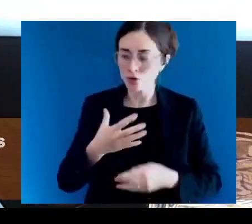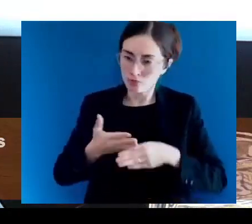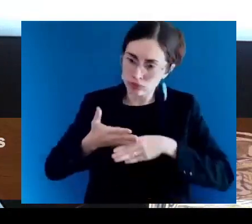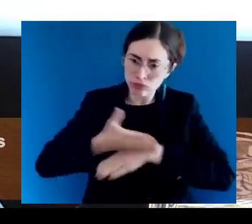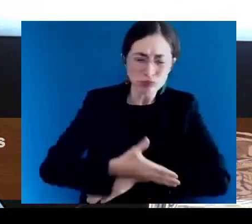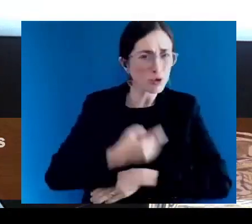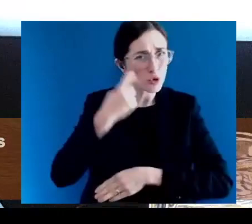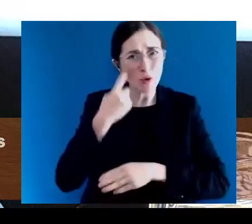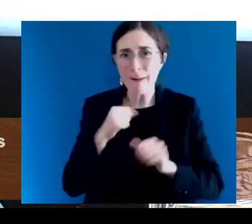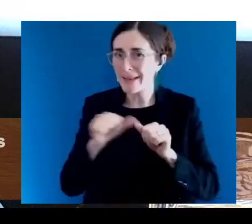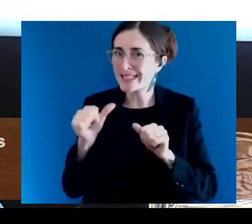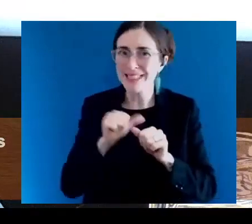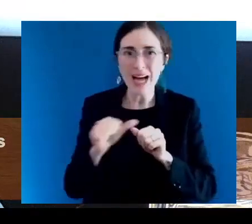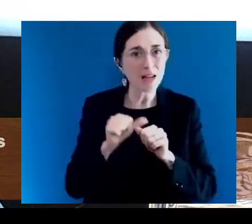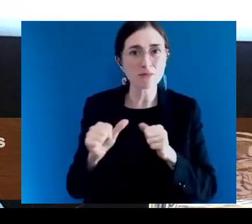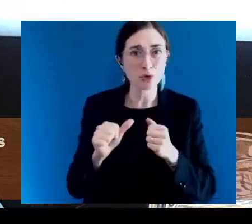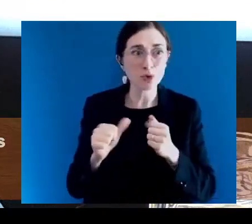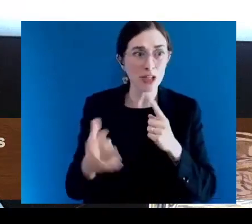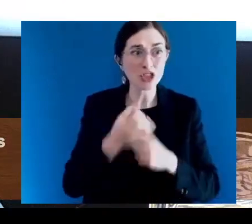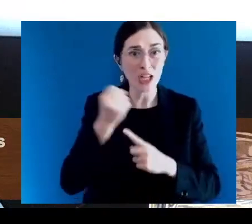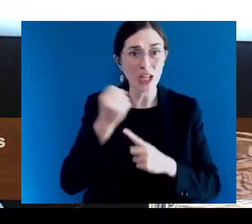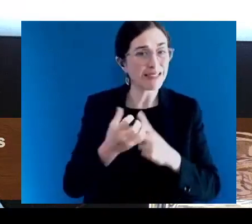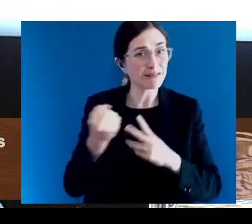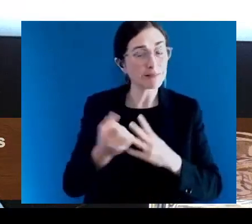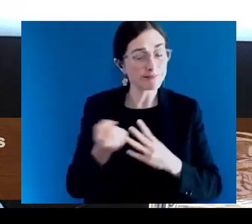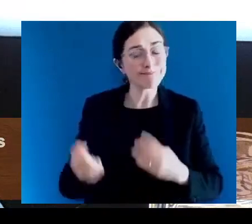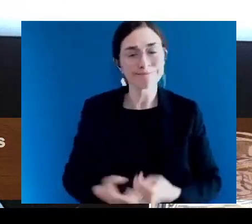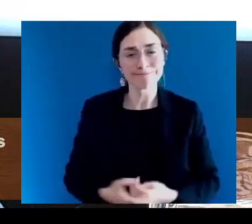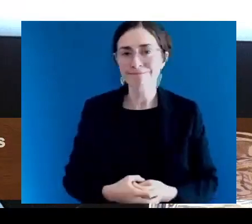better outcomes. I'm sorry.